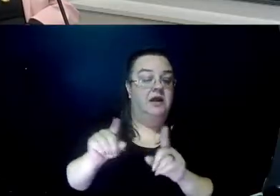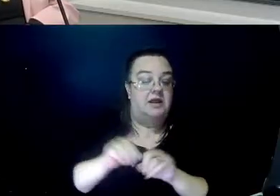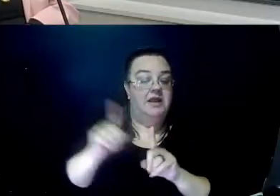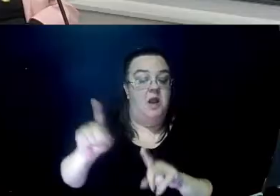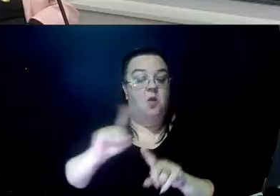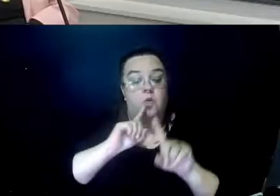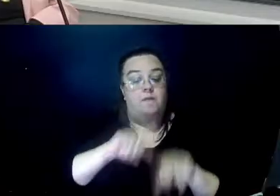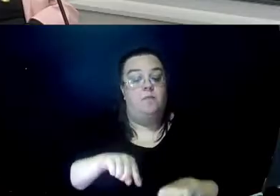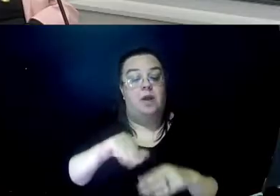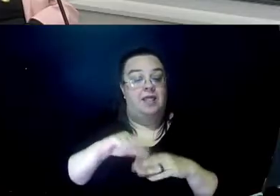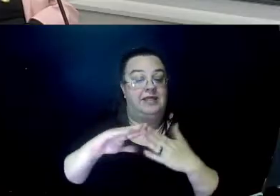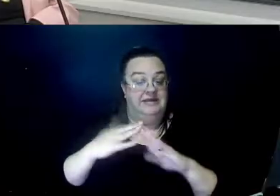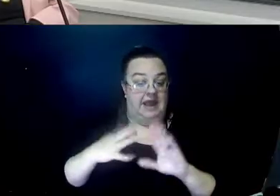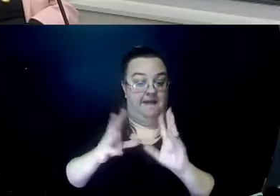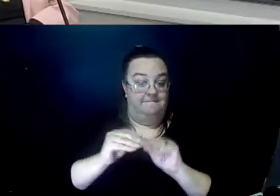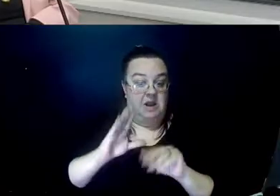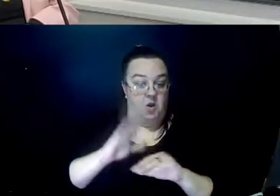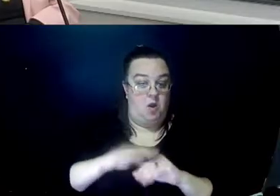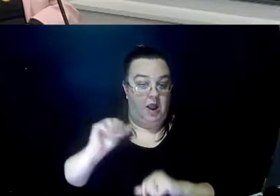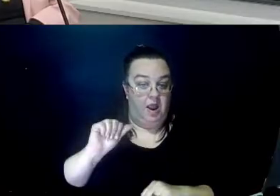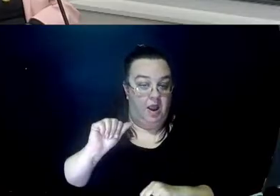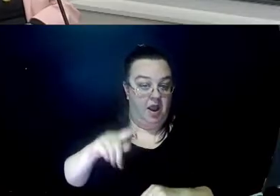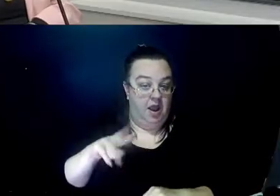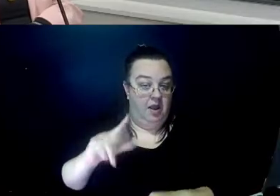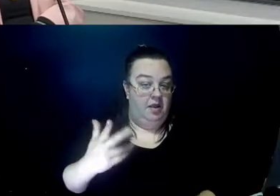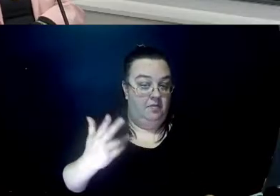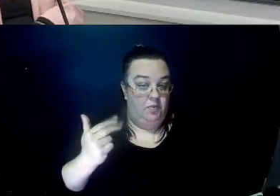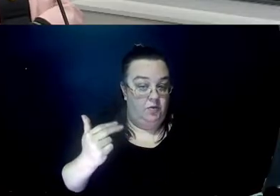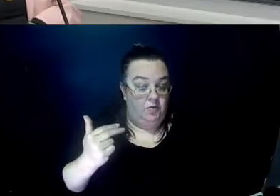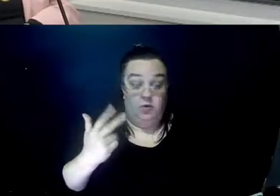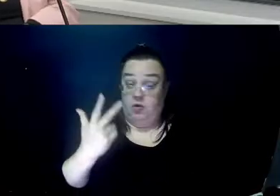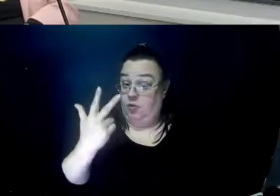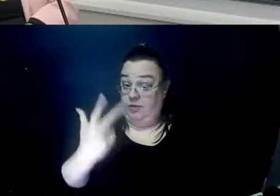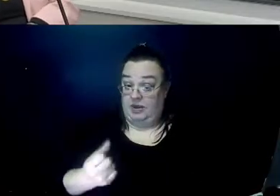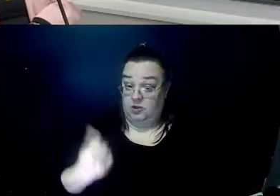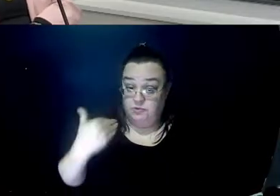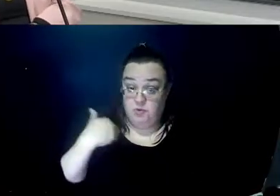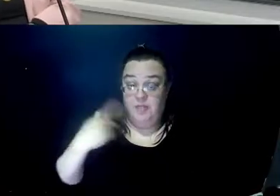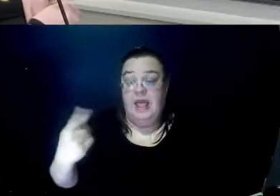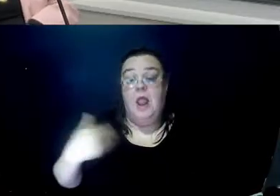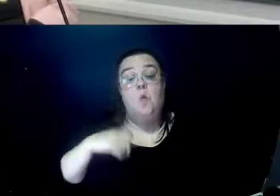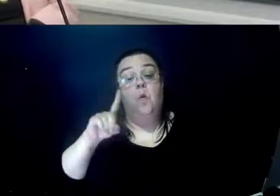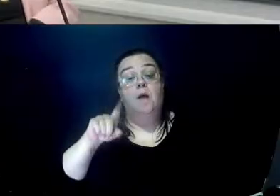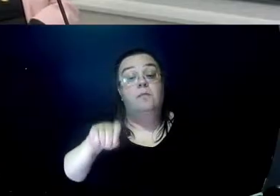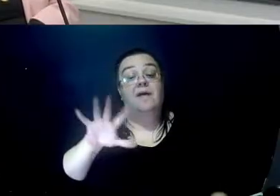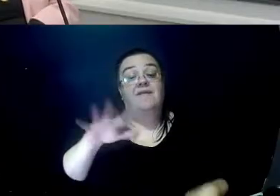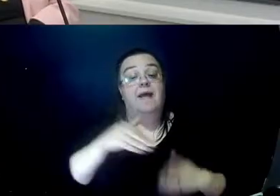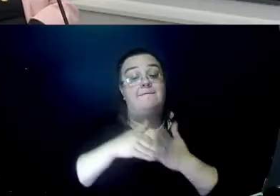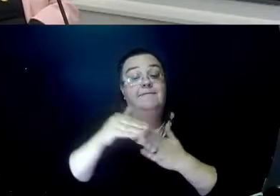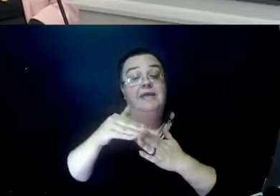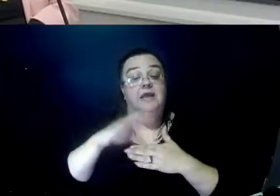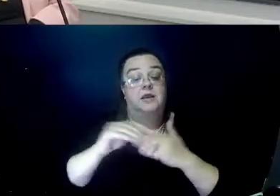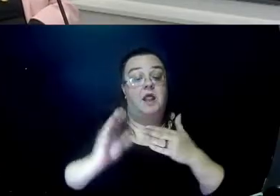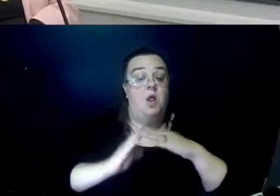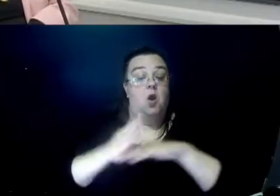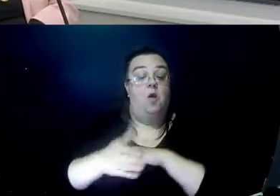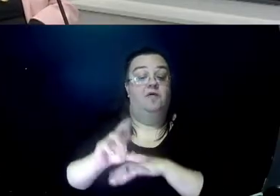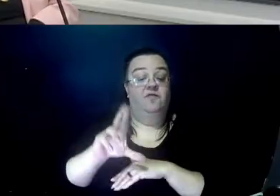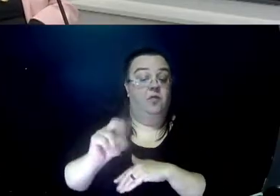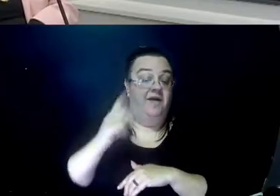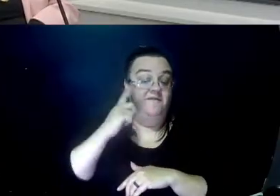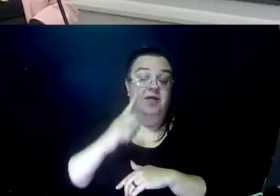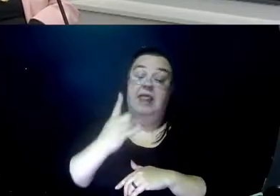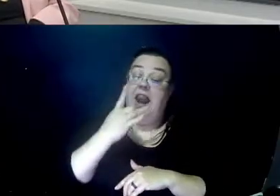town meeting on the 13th of April 3 years ago, that they had a $1.5 million overrun for the signal light at Sheriff